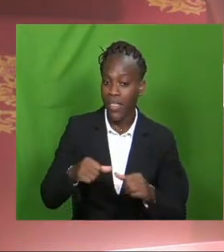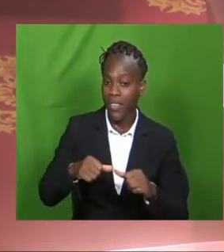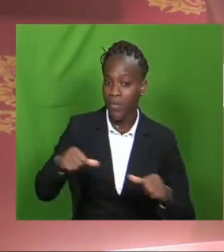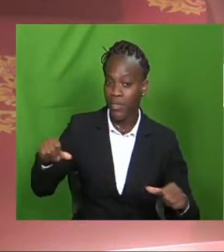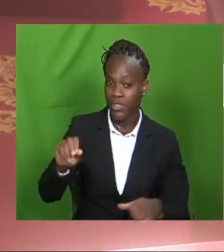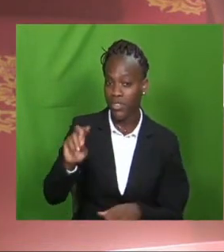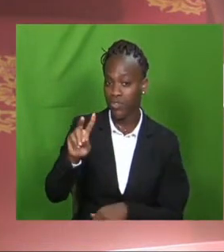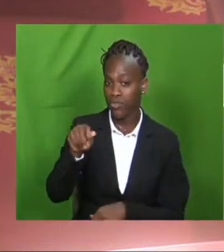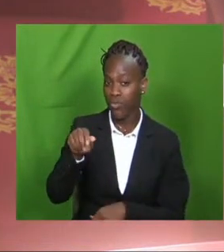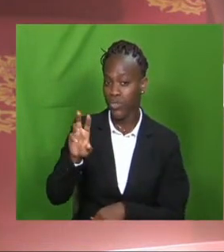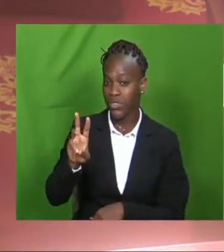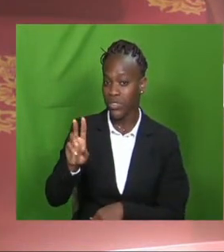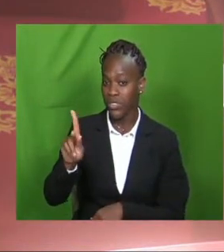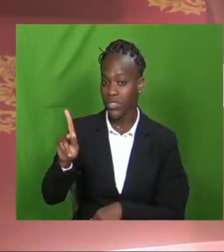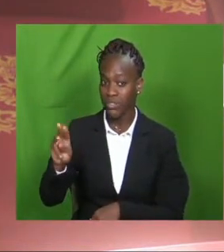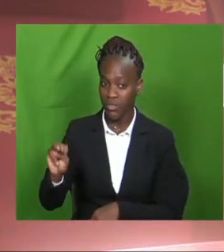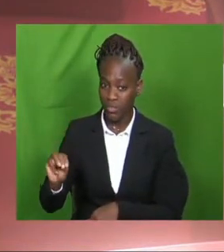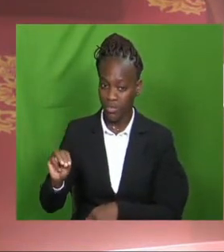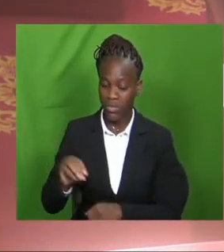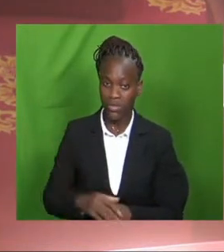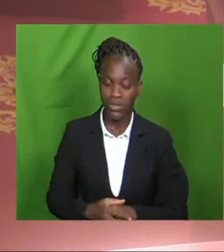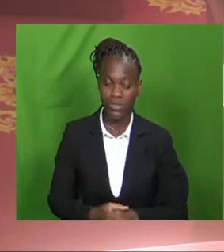2.6 kilometers.